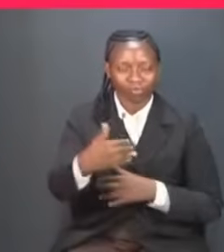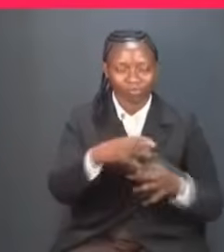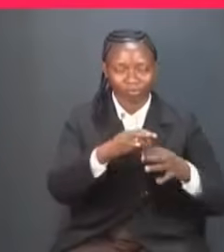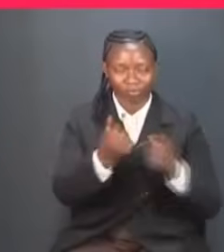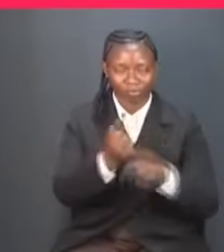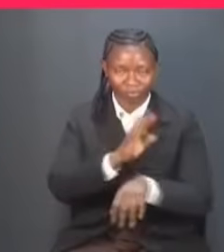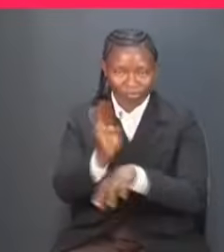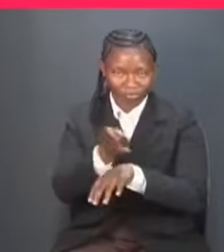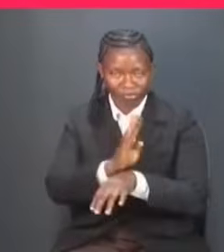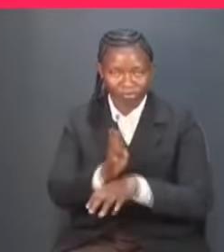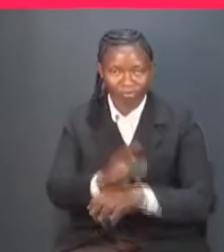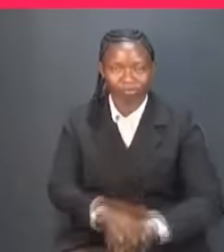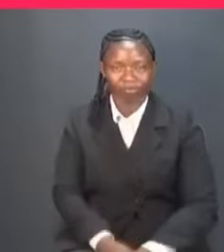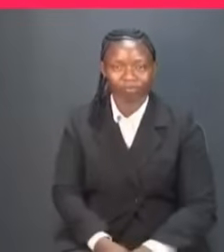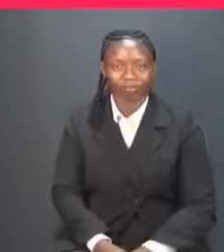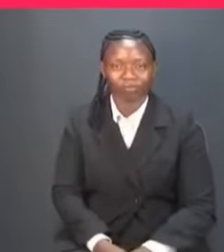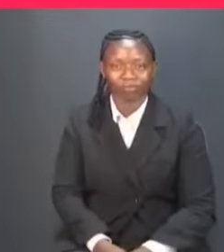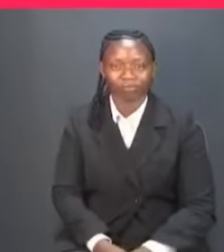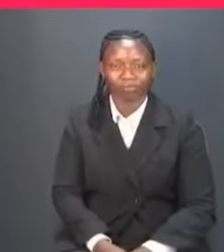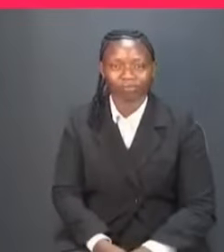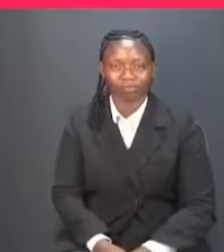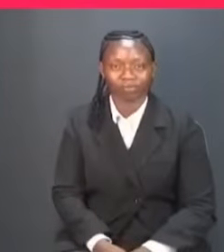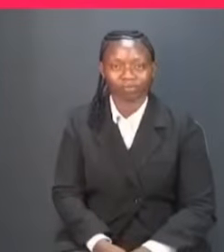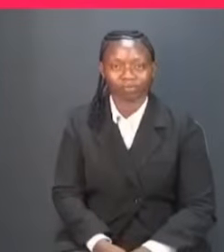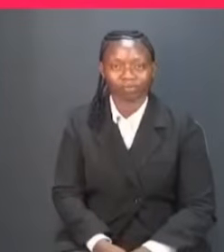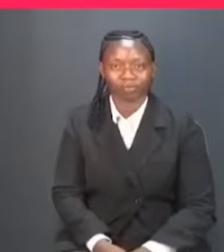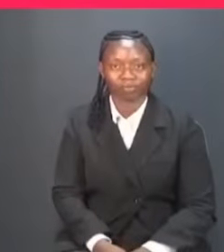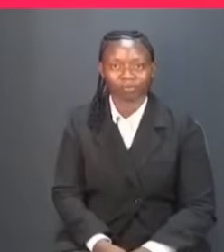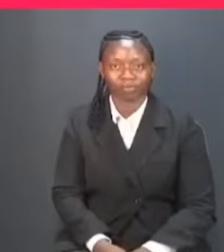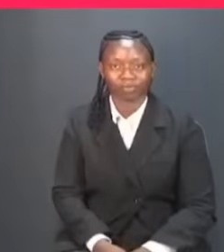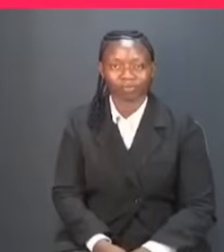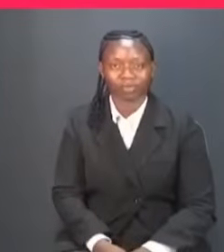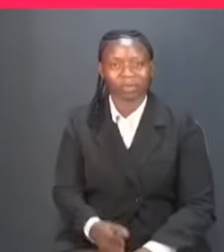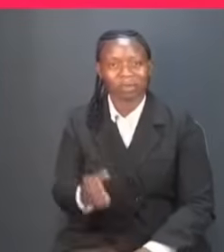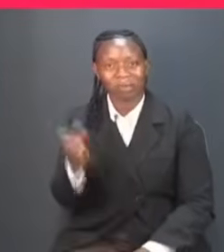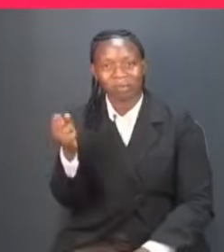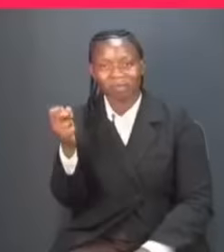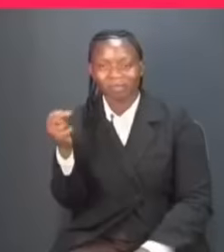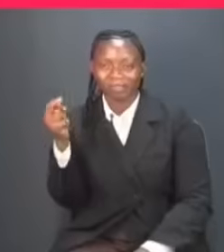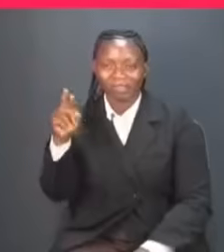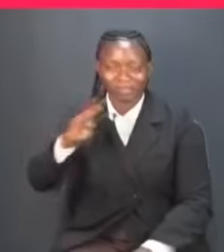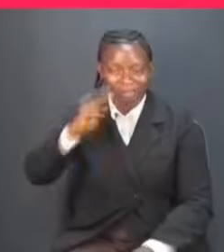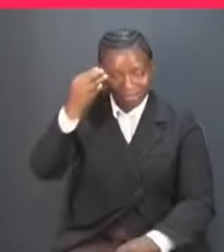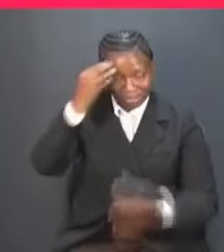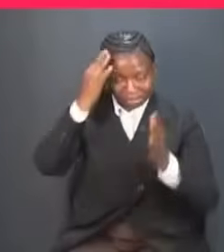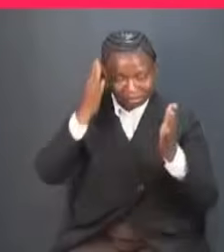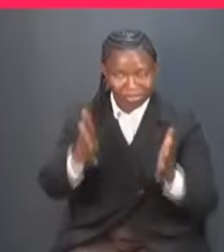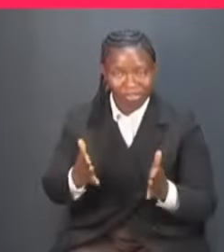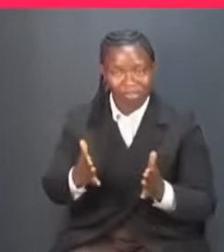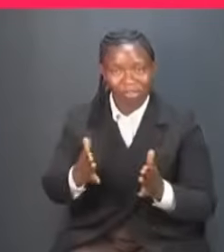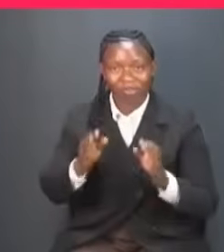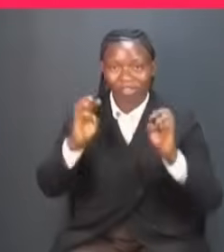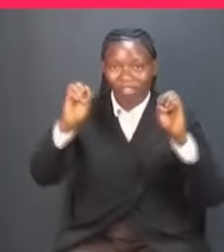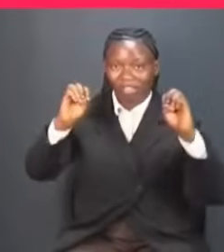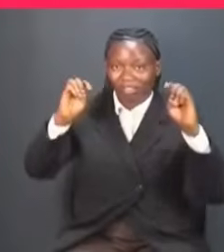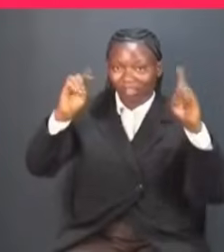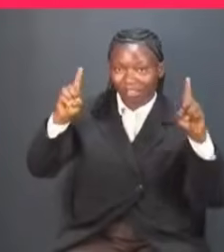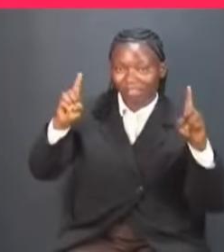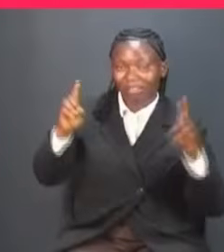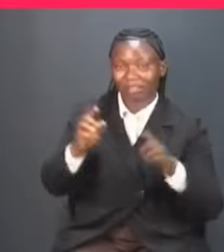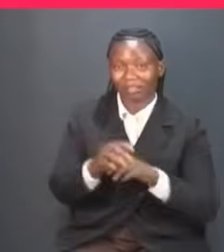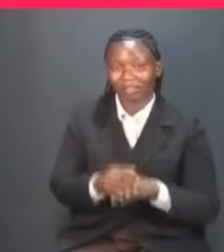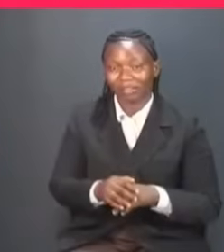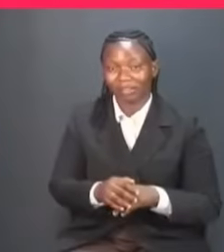business. In terms of seniority, the Minister of Education takes precedence.